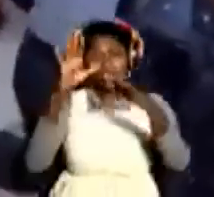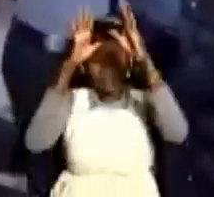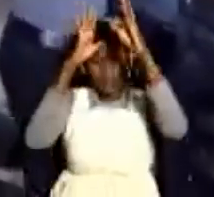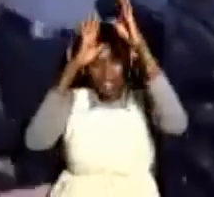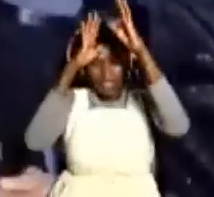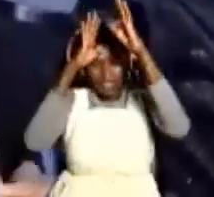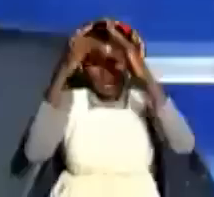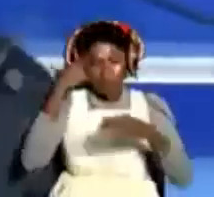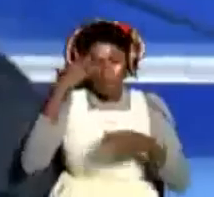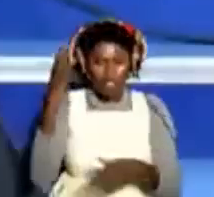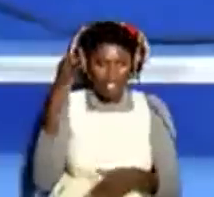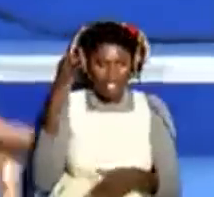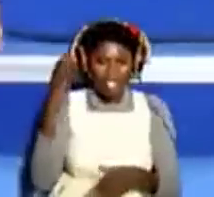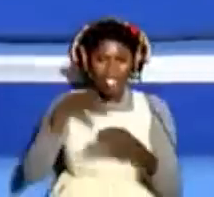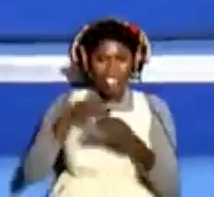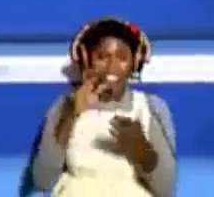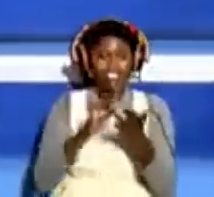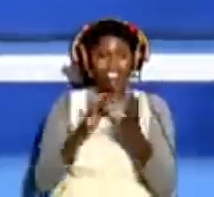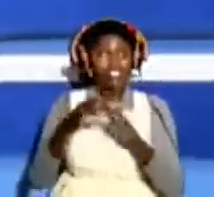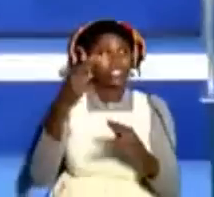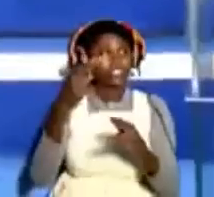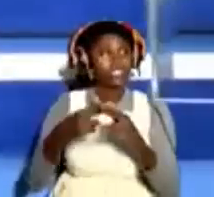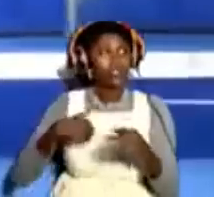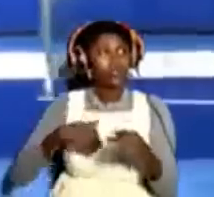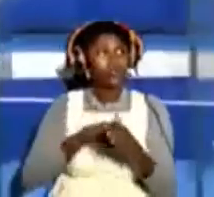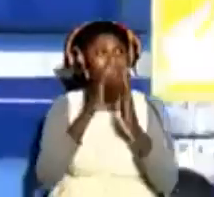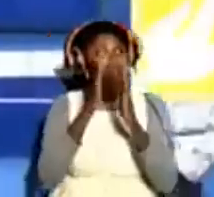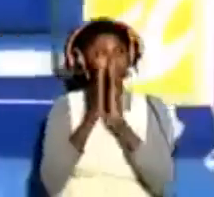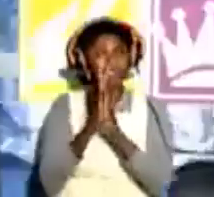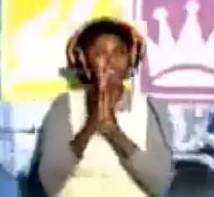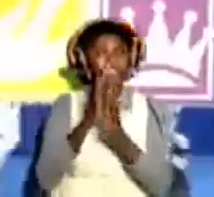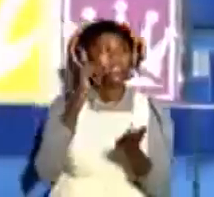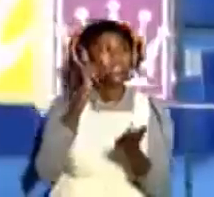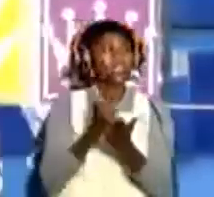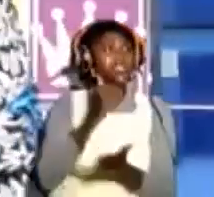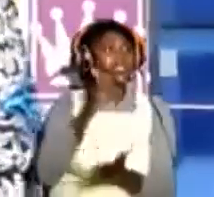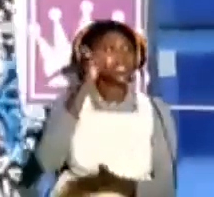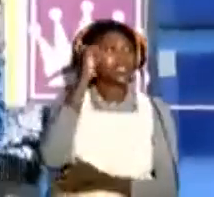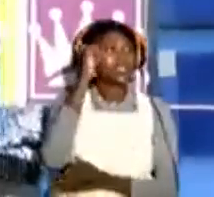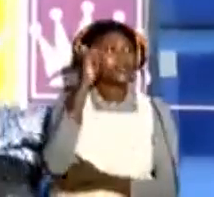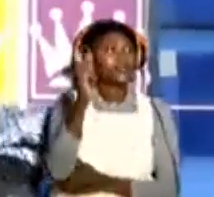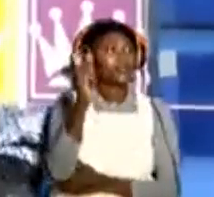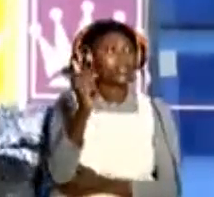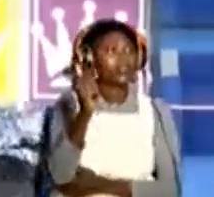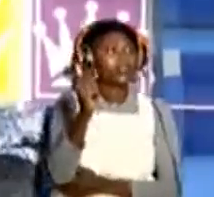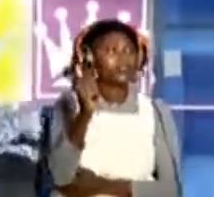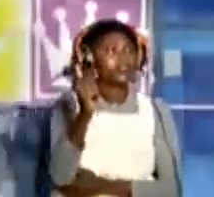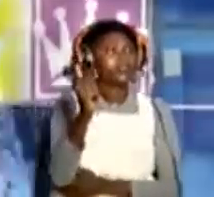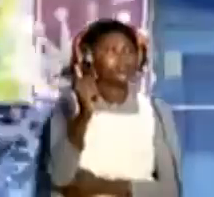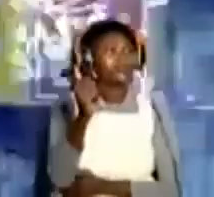Father, for hearing. In Jesus' name, we have prayed.